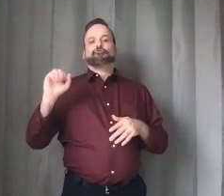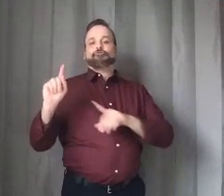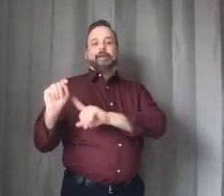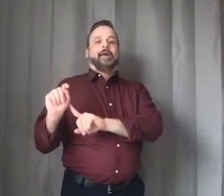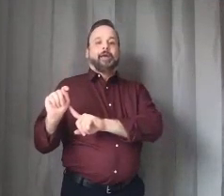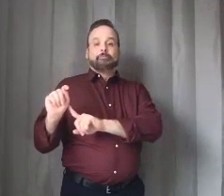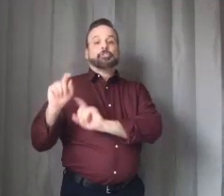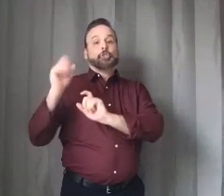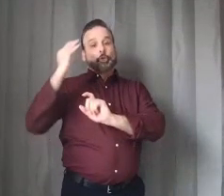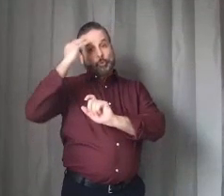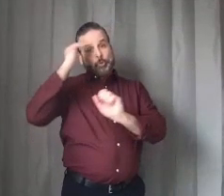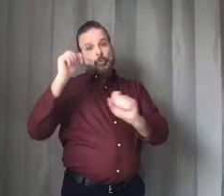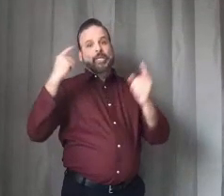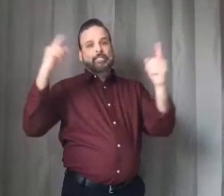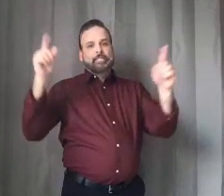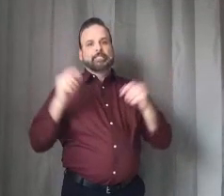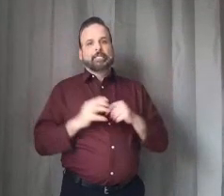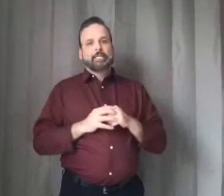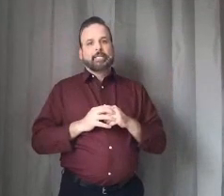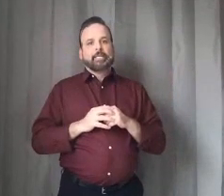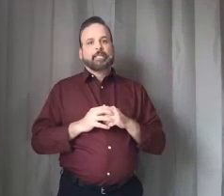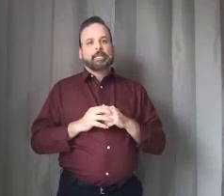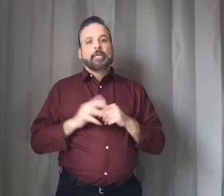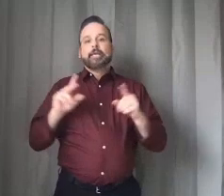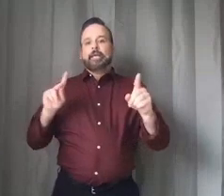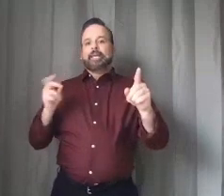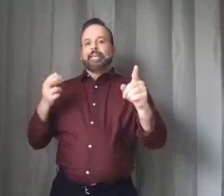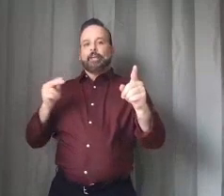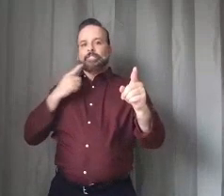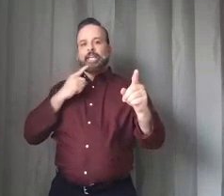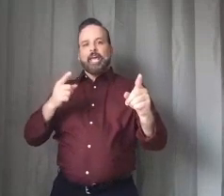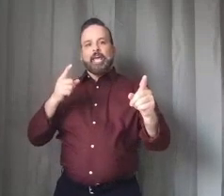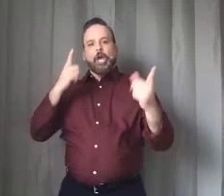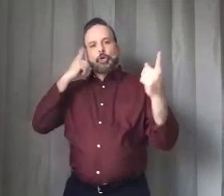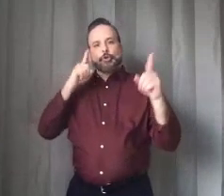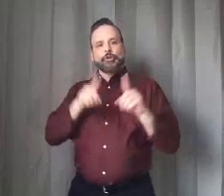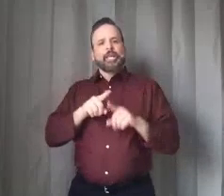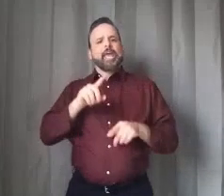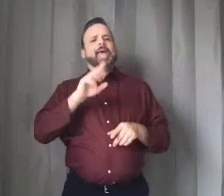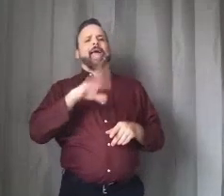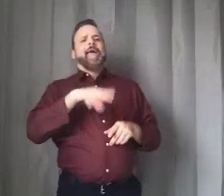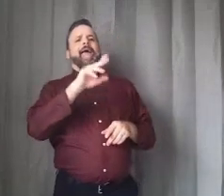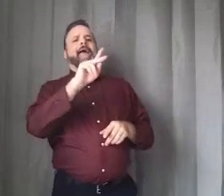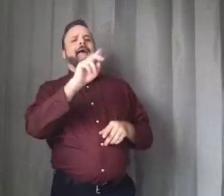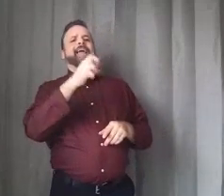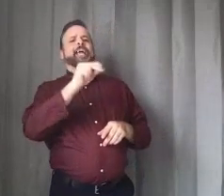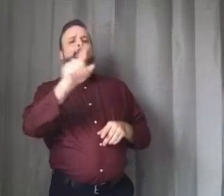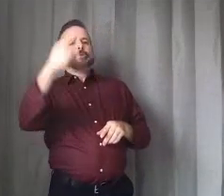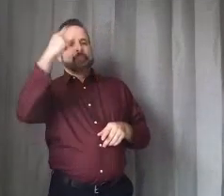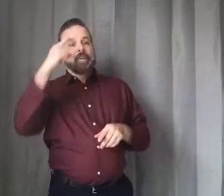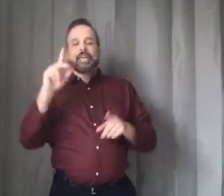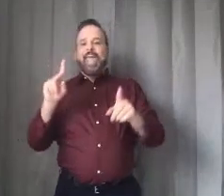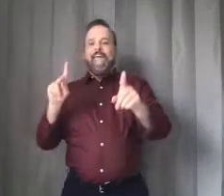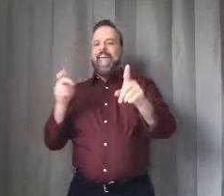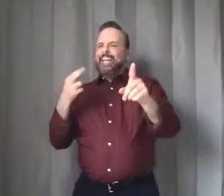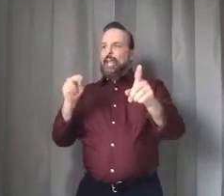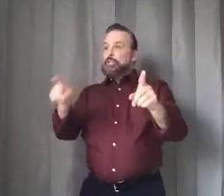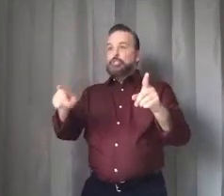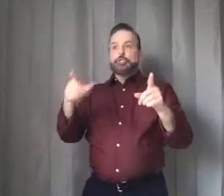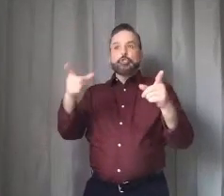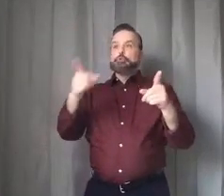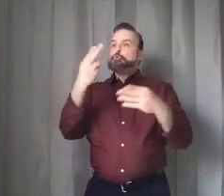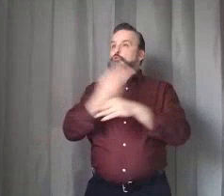it. Yeah, I totally agree. How about you, Karen? What do you think? Y'all took all my good stuff,